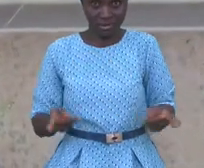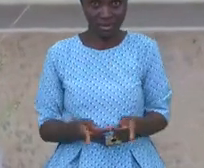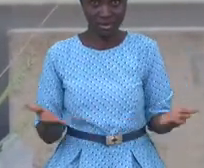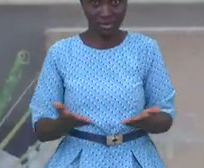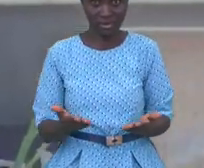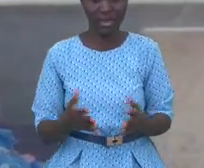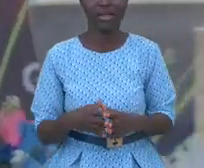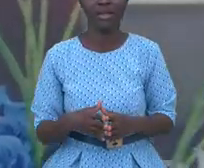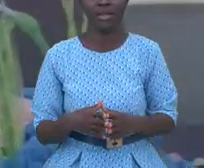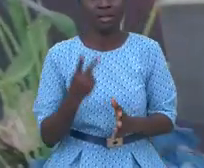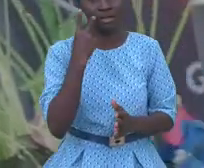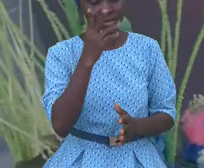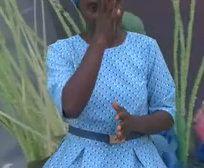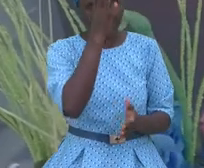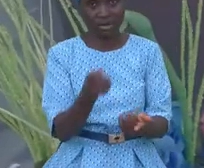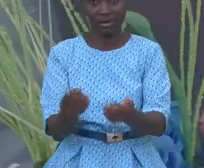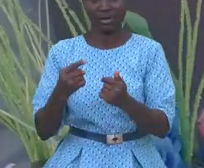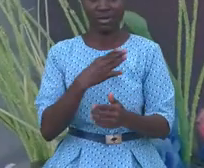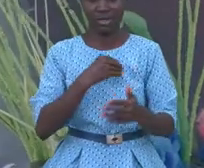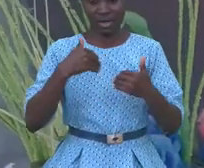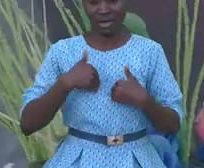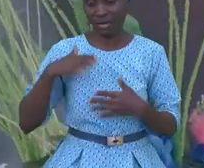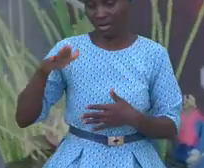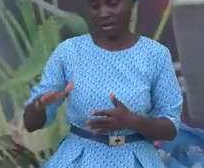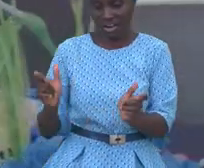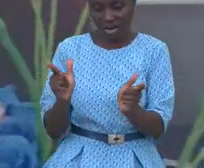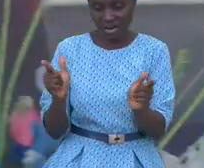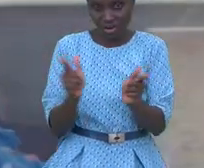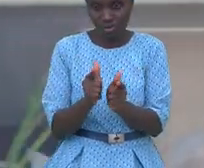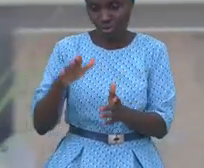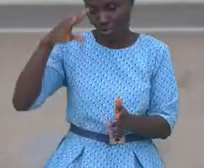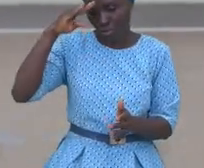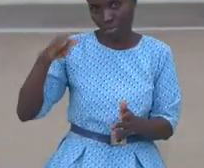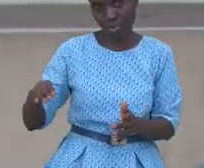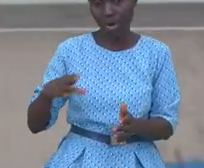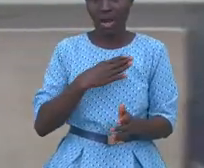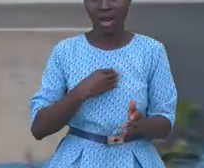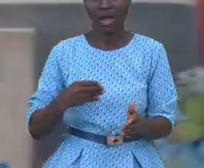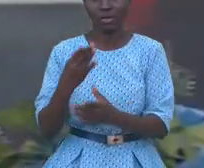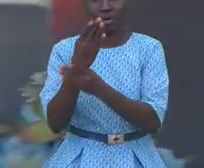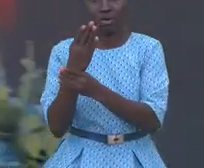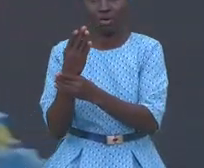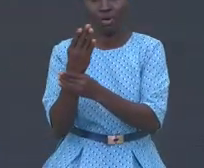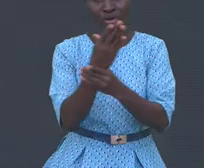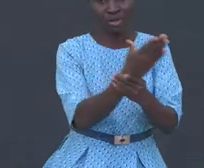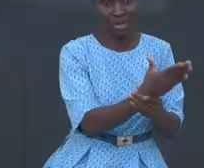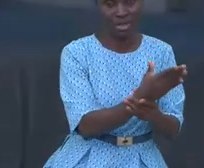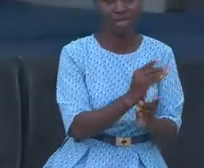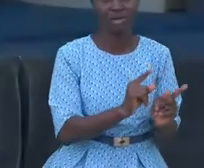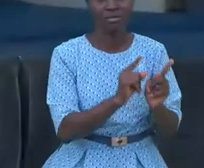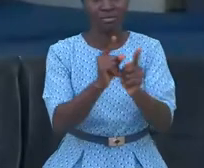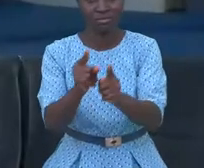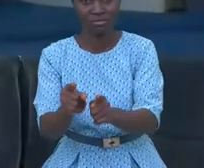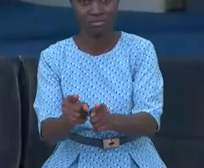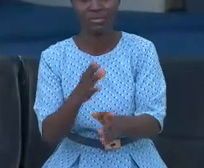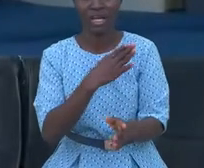in, and he has a little boy there, and he's holding the hand, and he's going, and